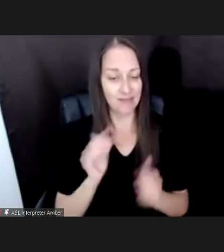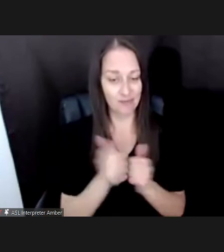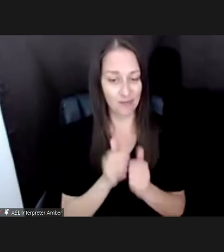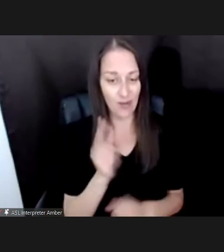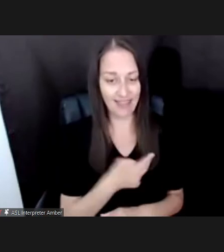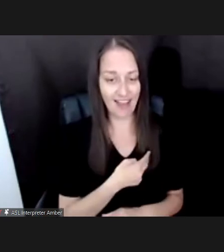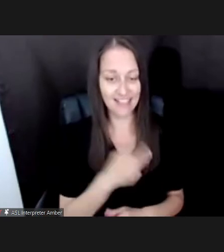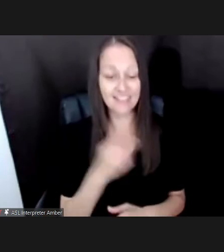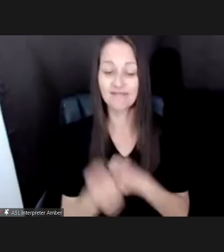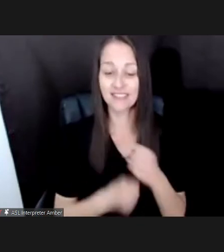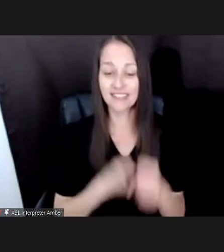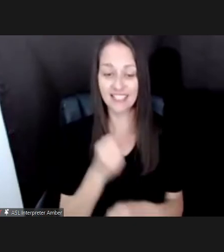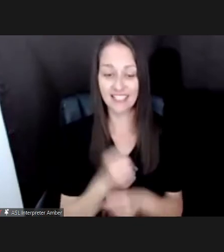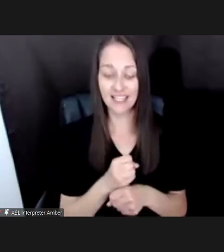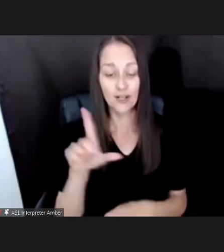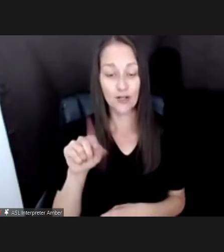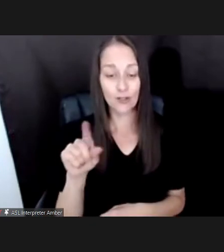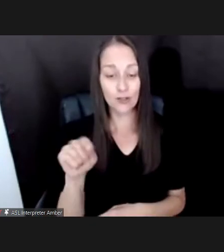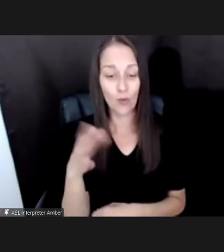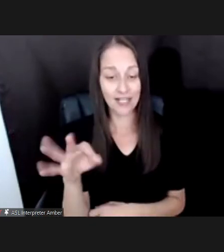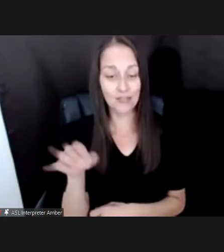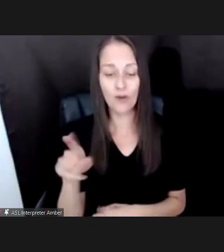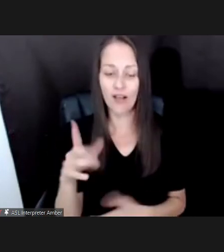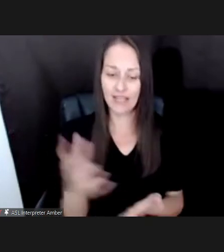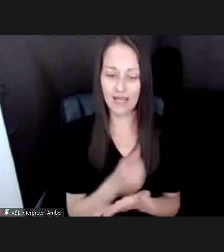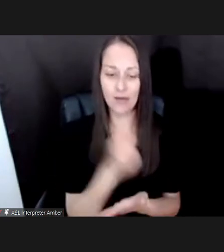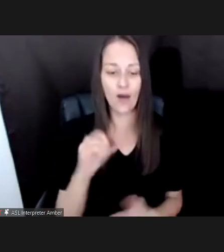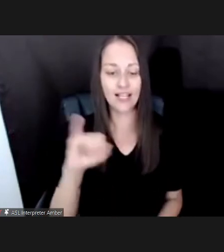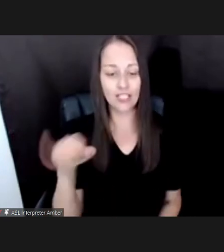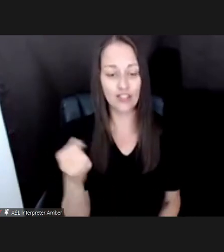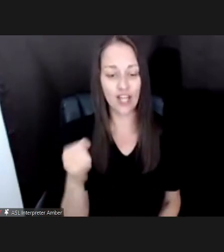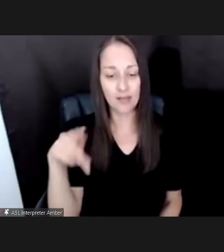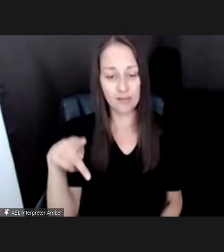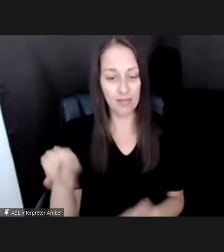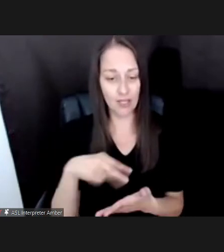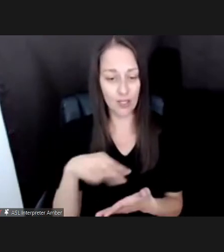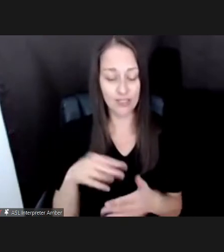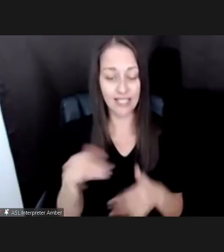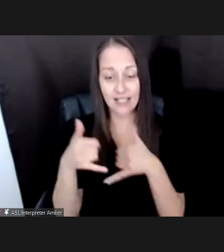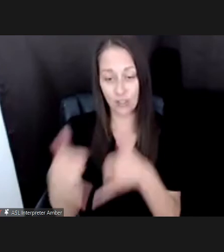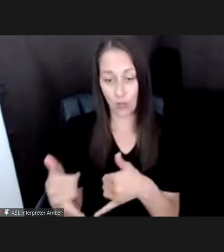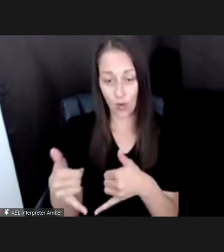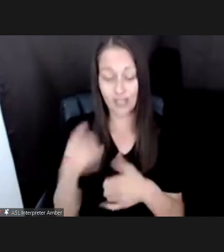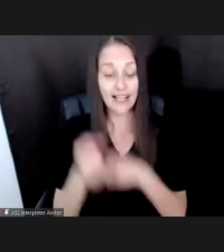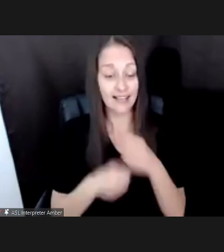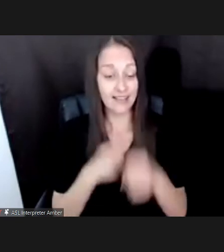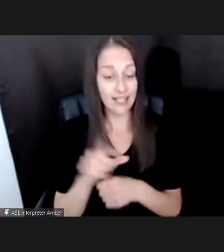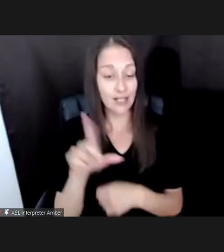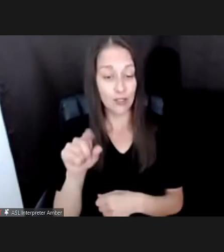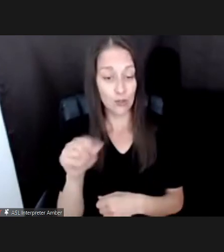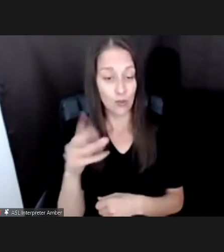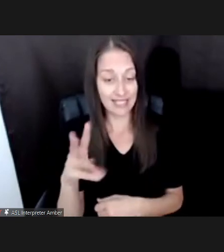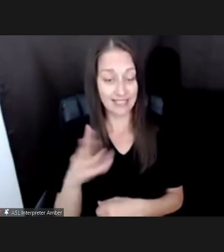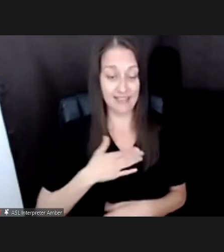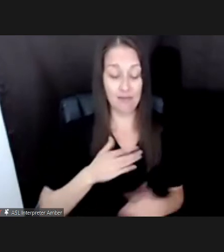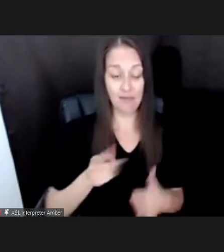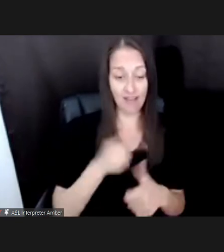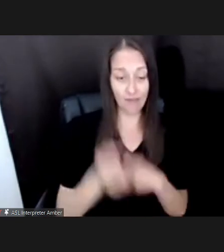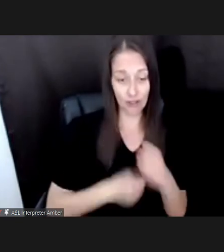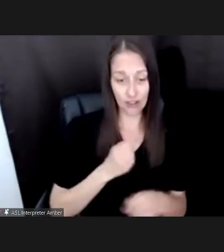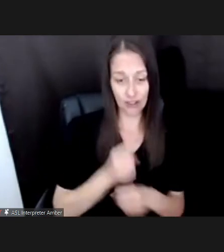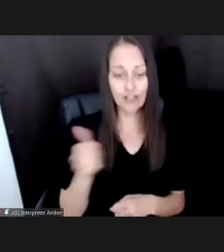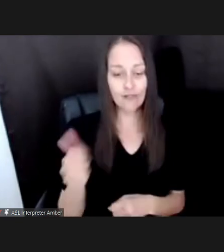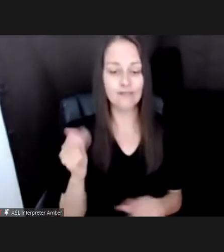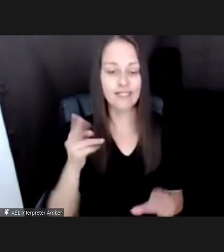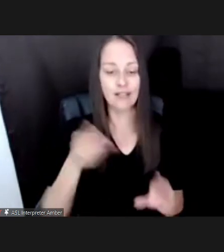he won the Jacob's Pillow Dance Award. And in 2016, my first year at Jacob's Pillow, he joined our Board of Trustees and now serves on